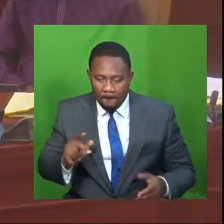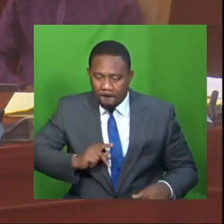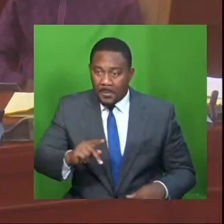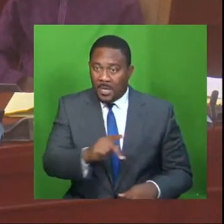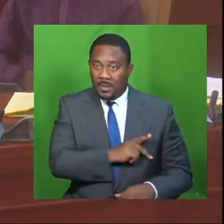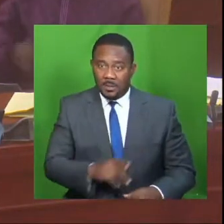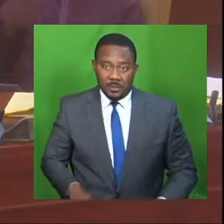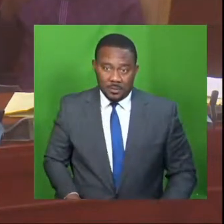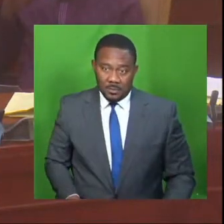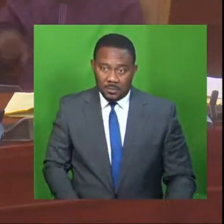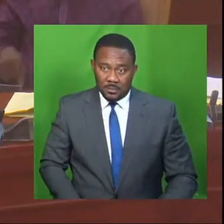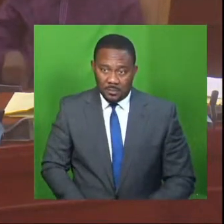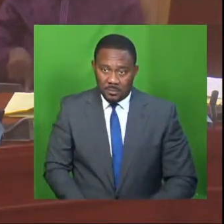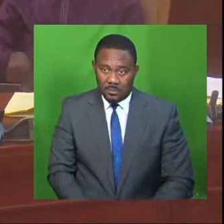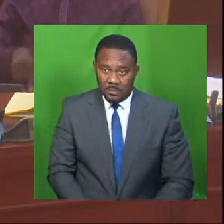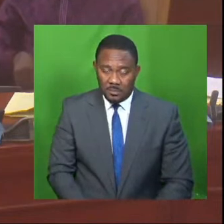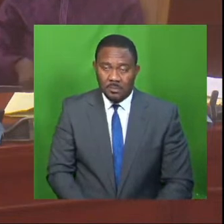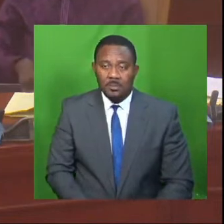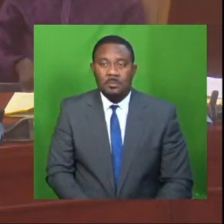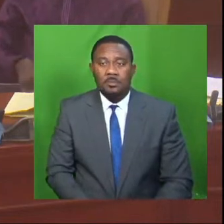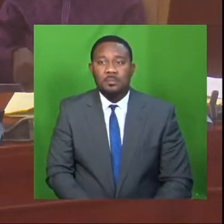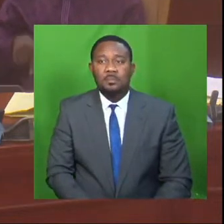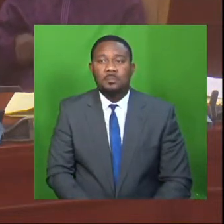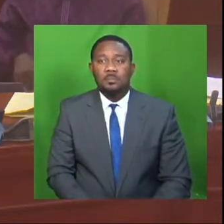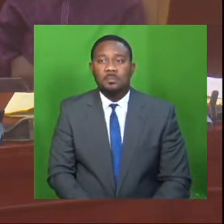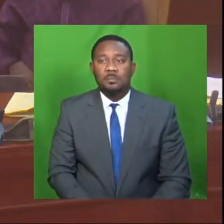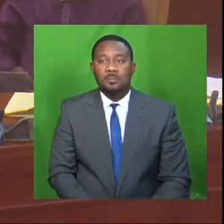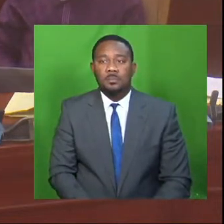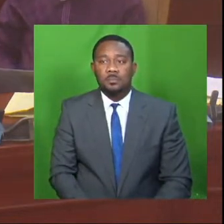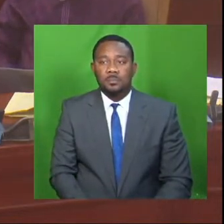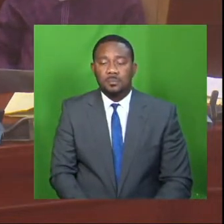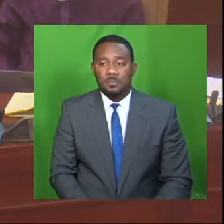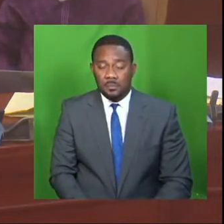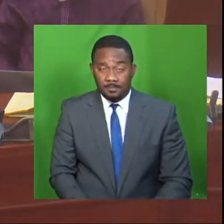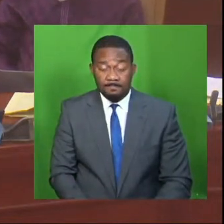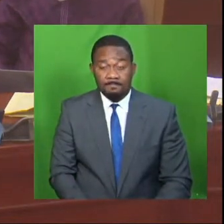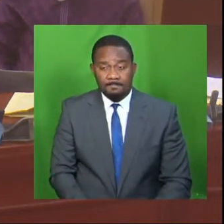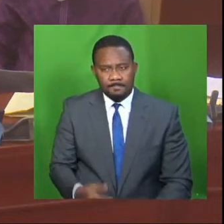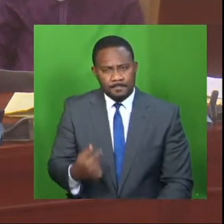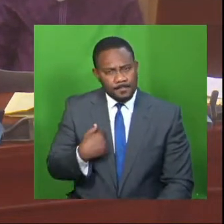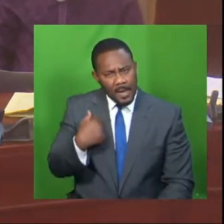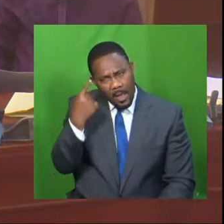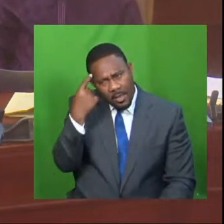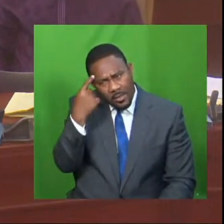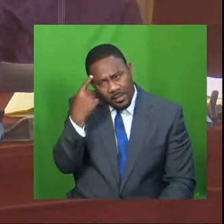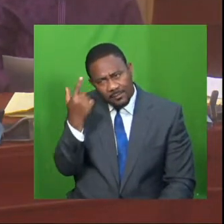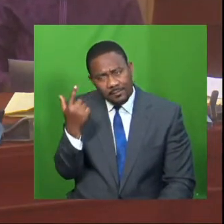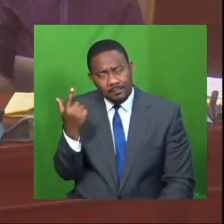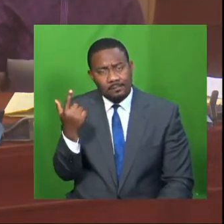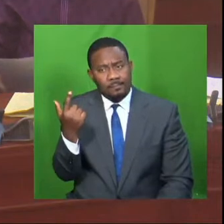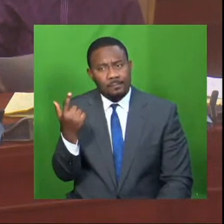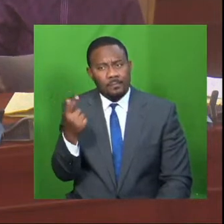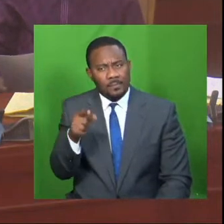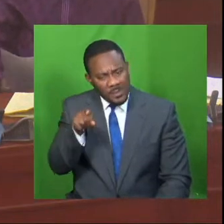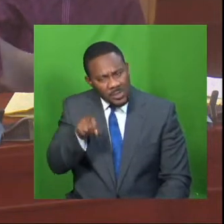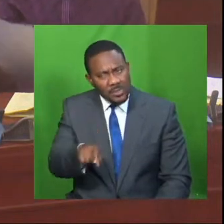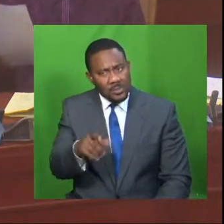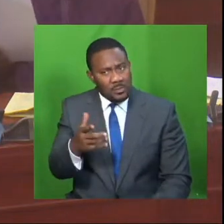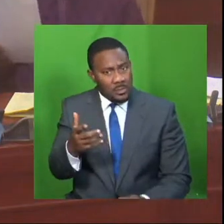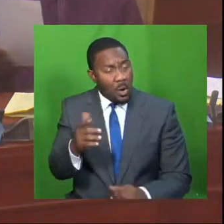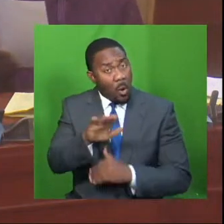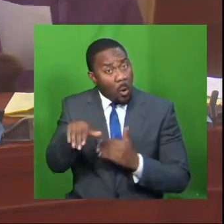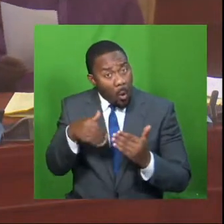GDP, 391 billion, you still want to borrowing. And you say you are superior at